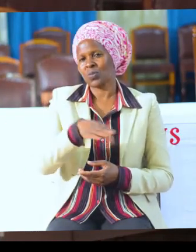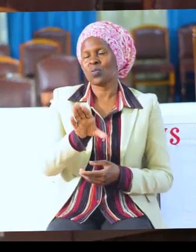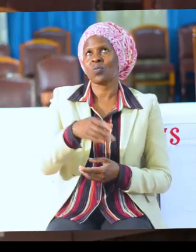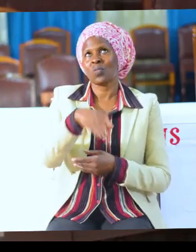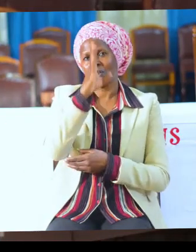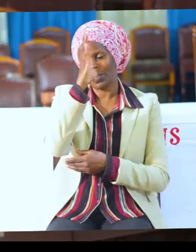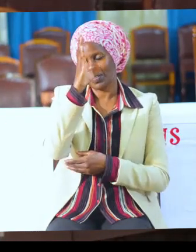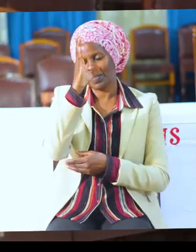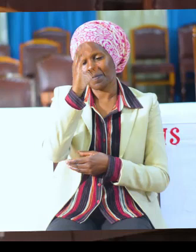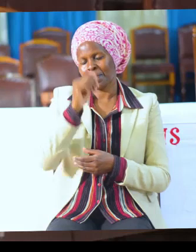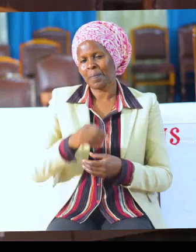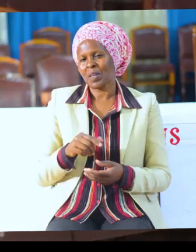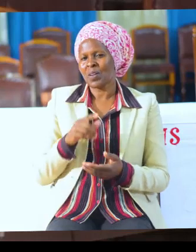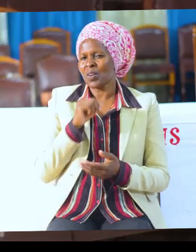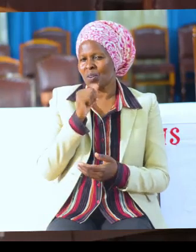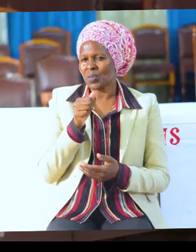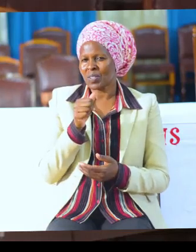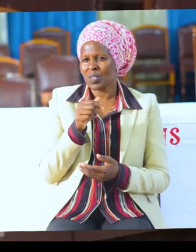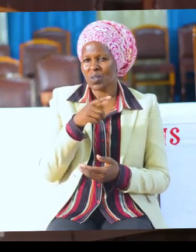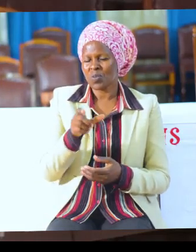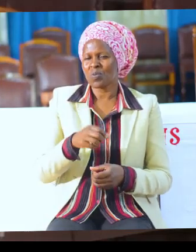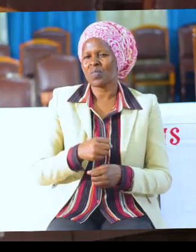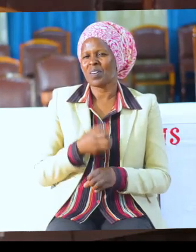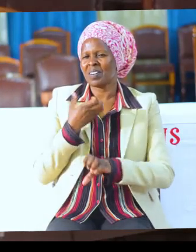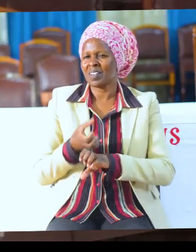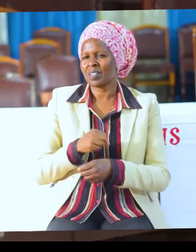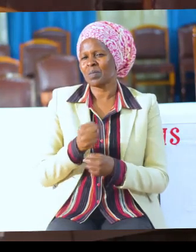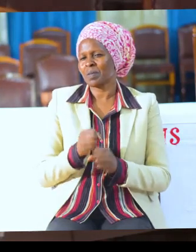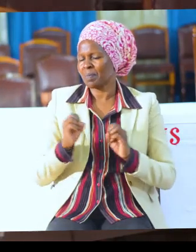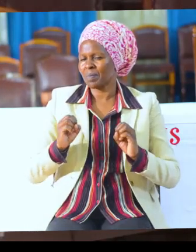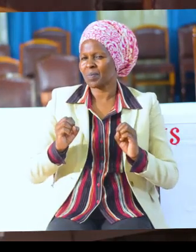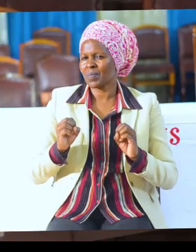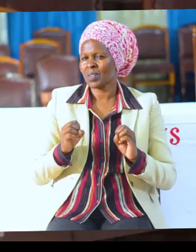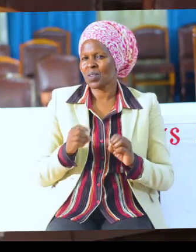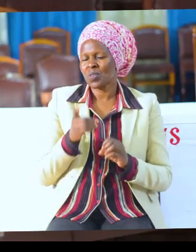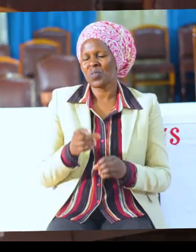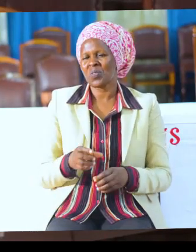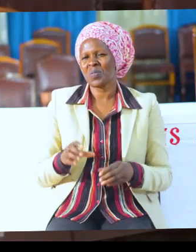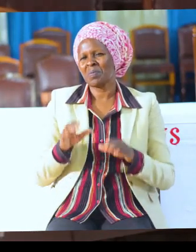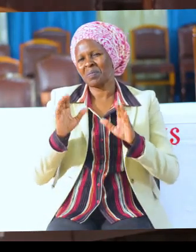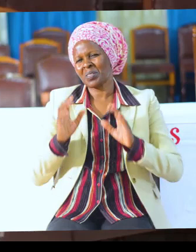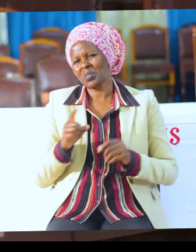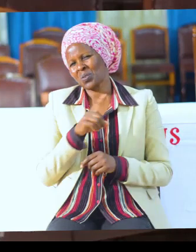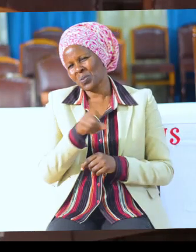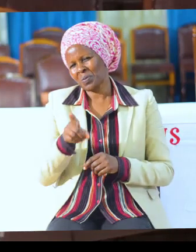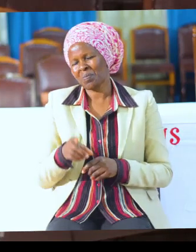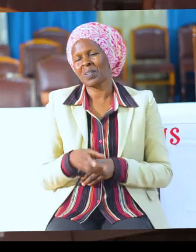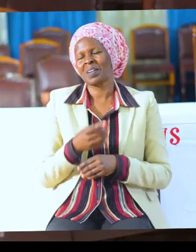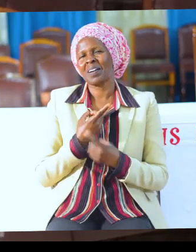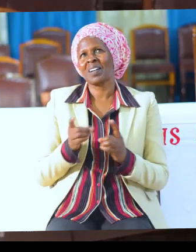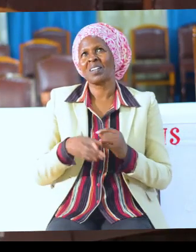have because of God, not because of our hard work. No, we do not deserve it, but